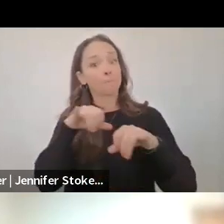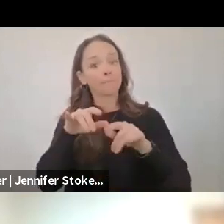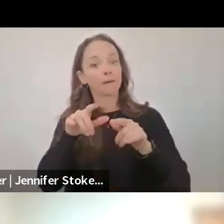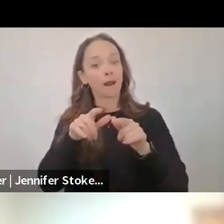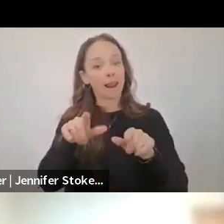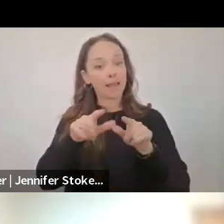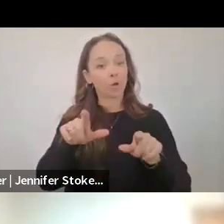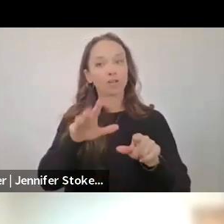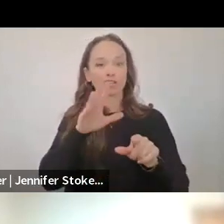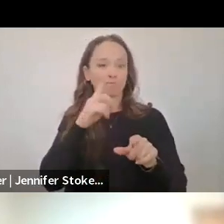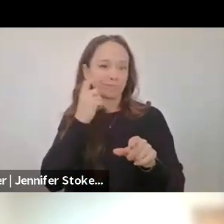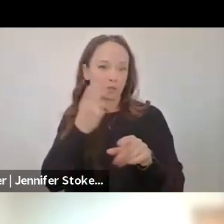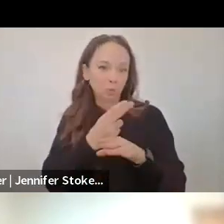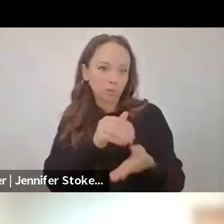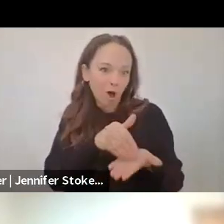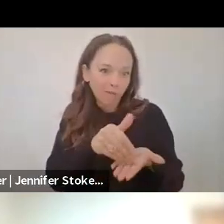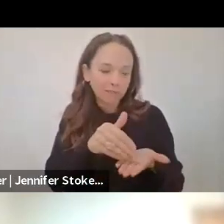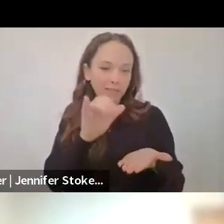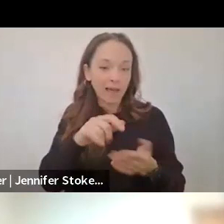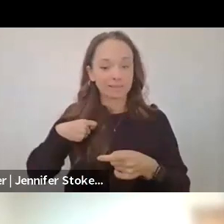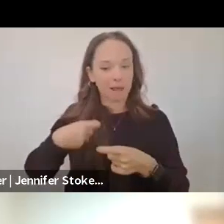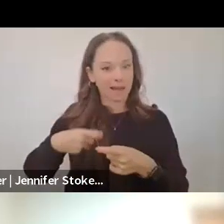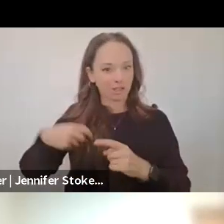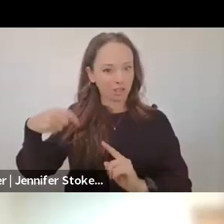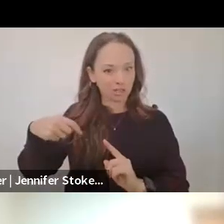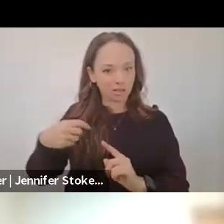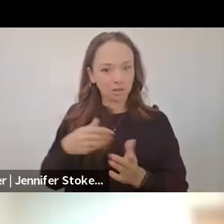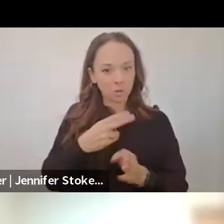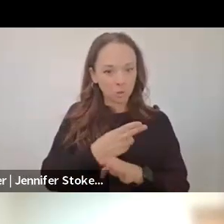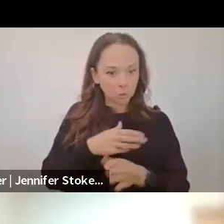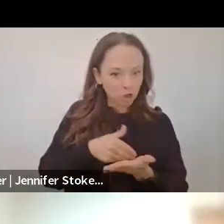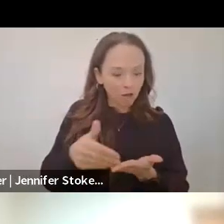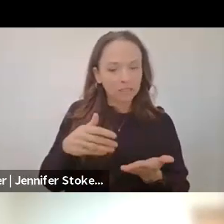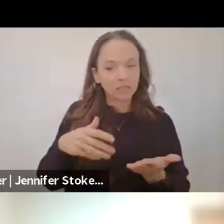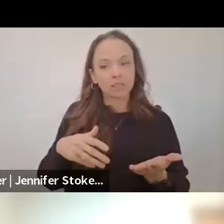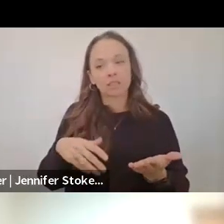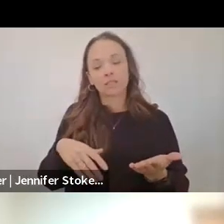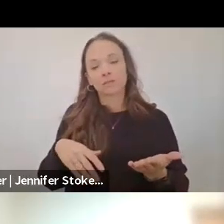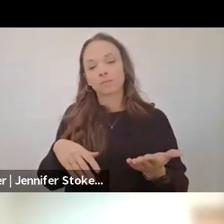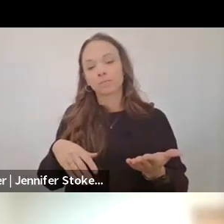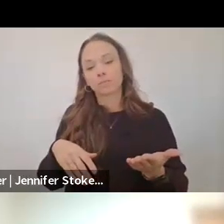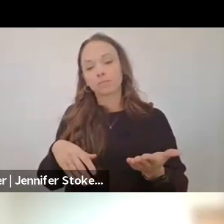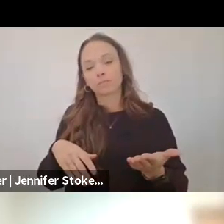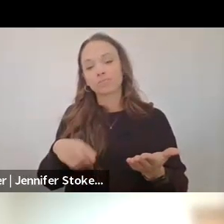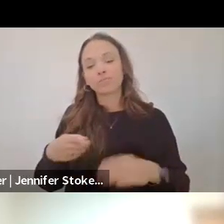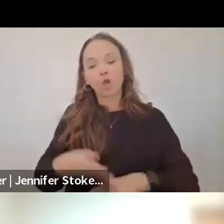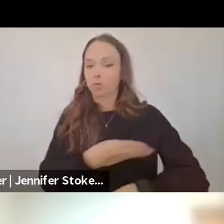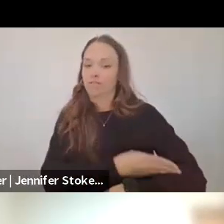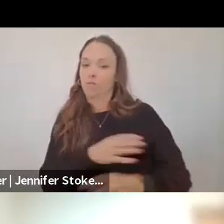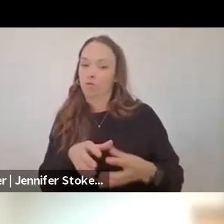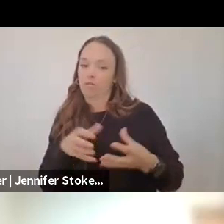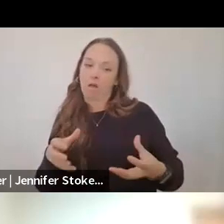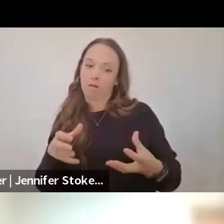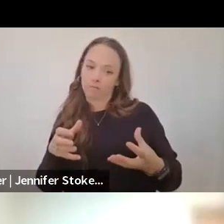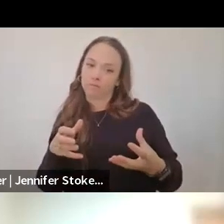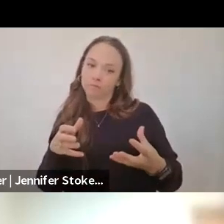translations submitted for, to some of the bigger companies about translations have improved quite a bit,